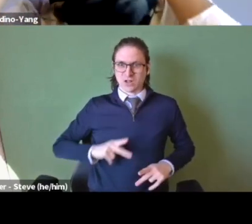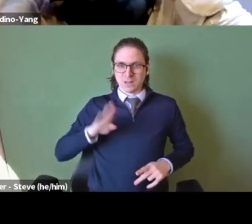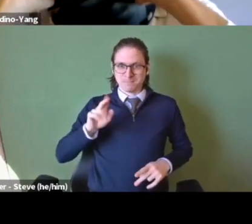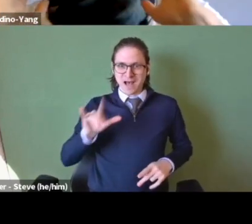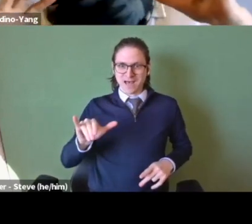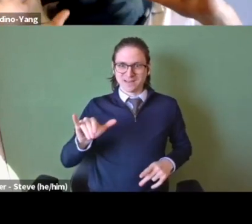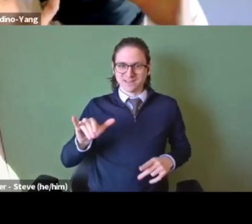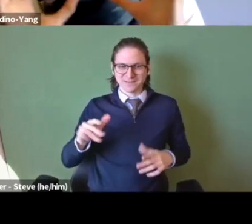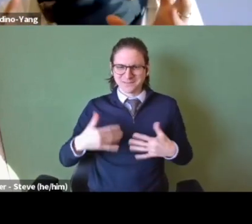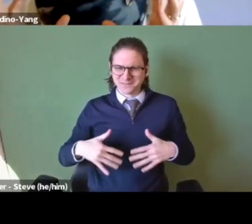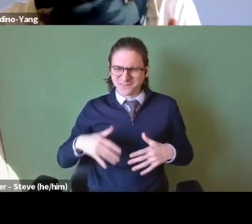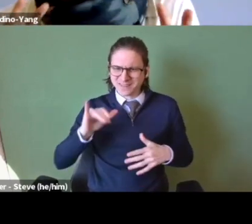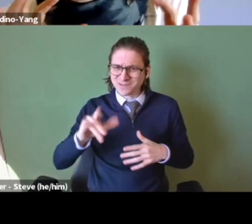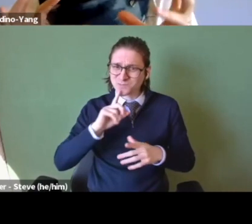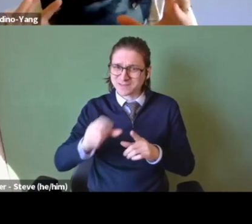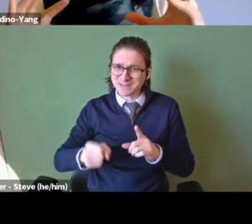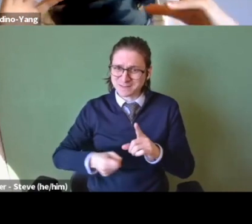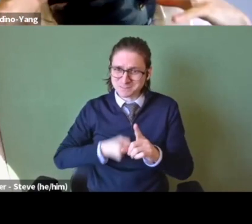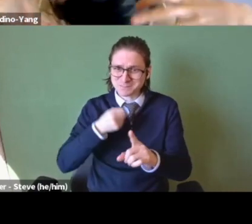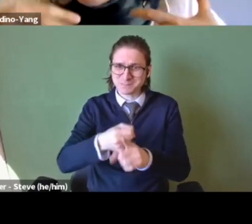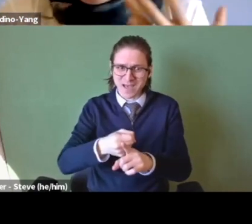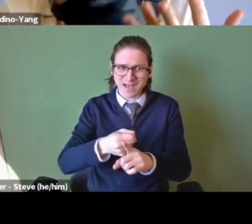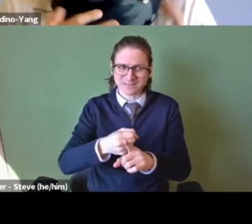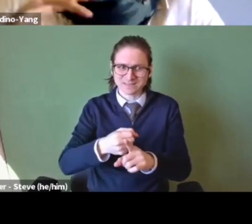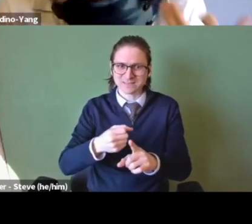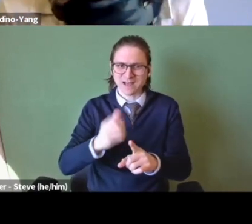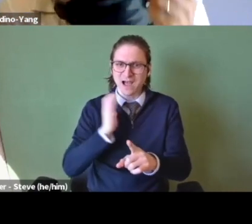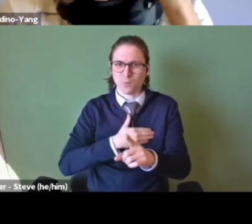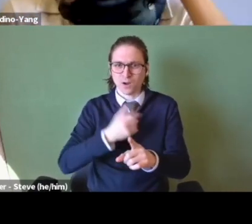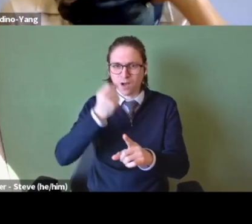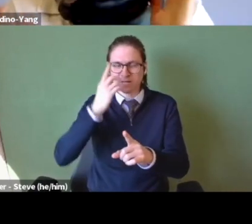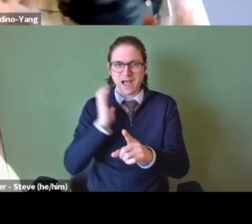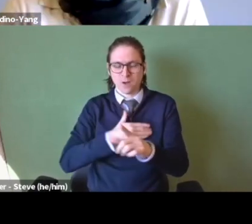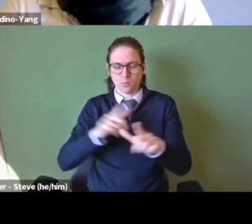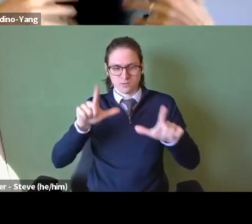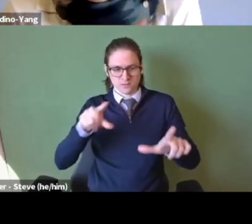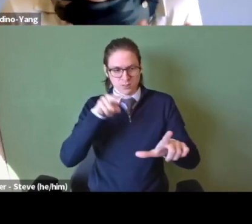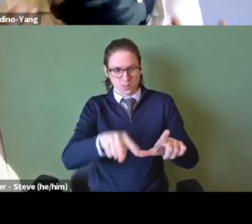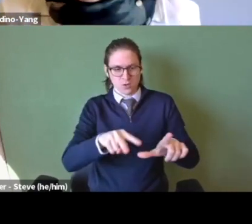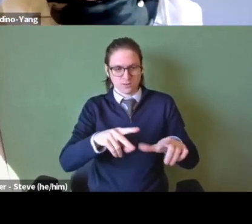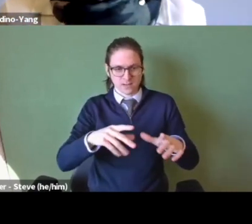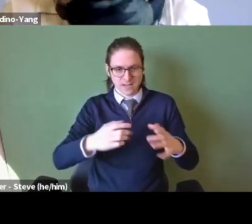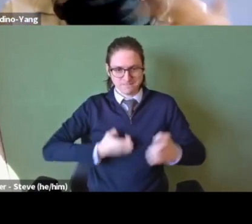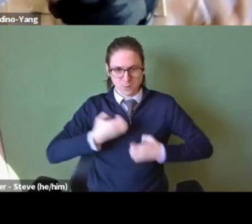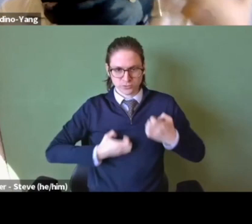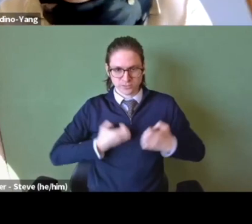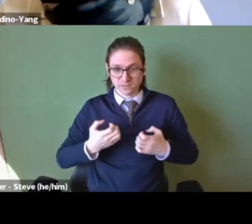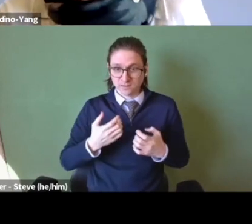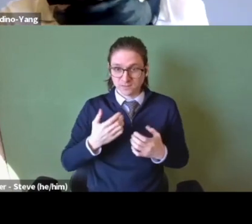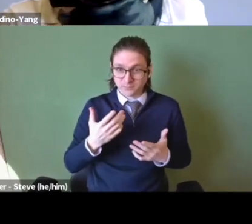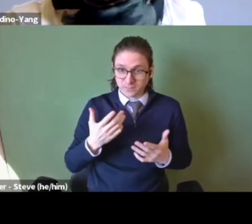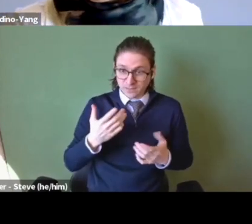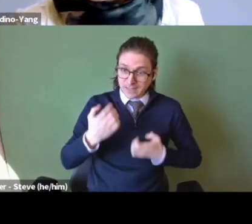emotion could be understood as driving, organizing the process of thinking,